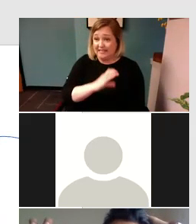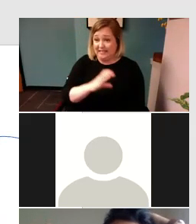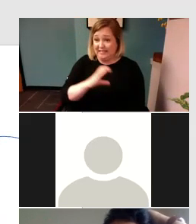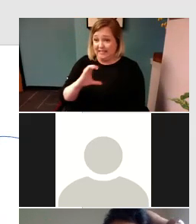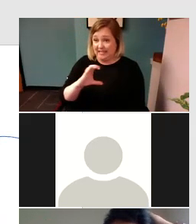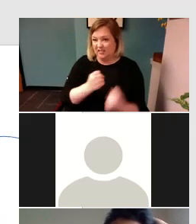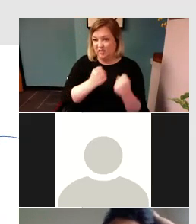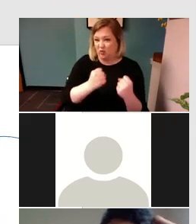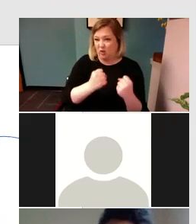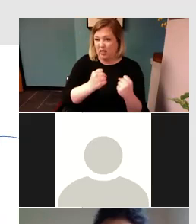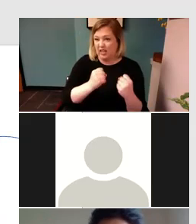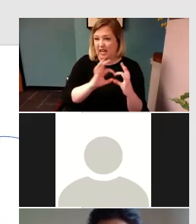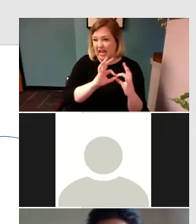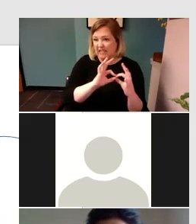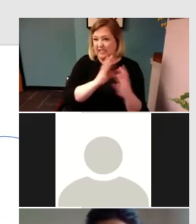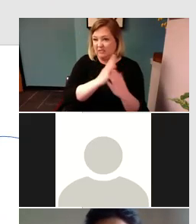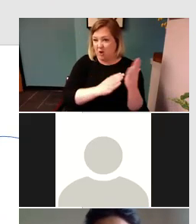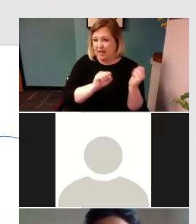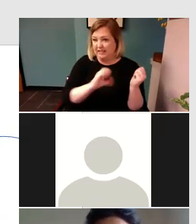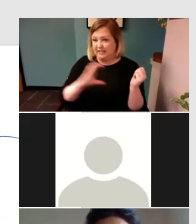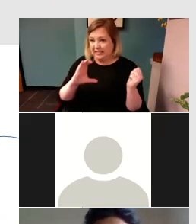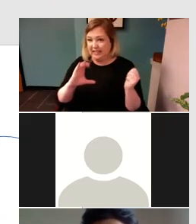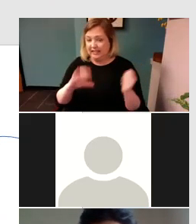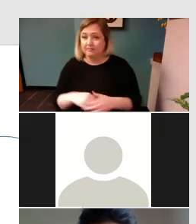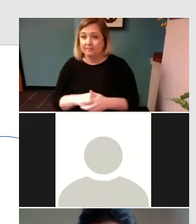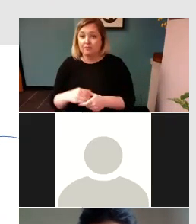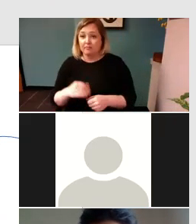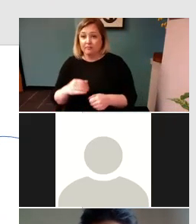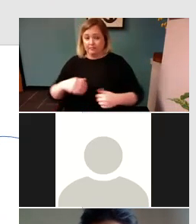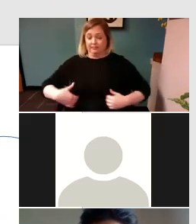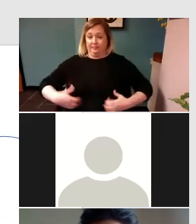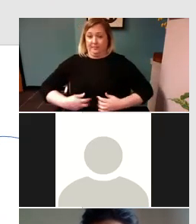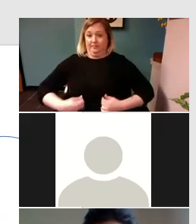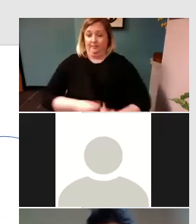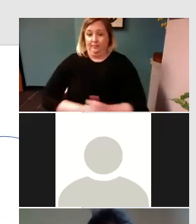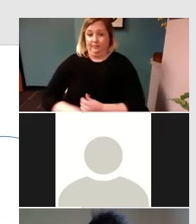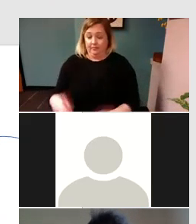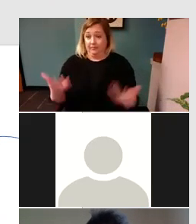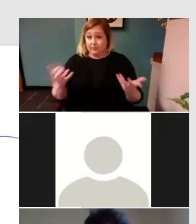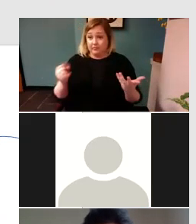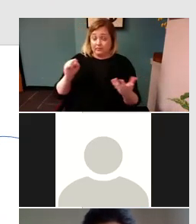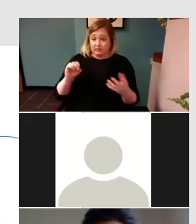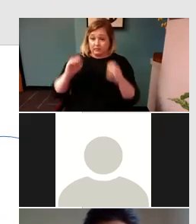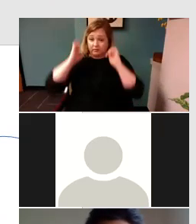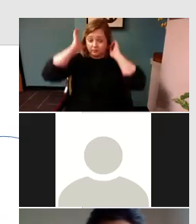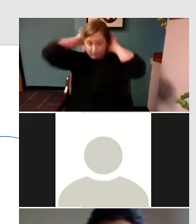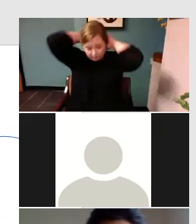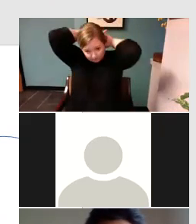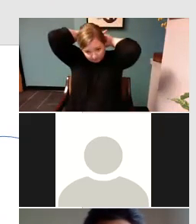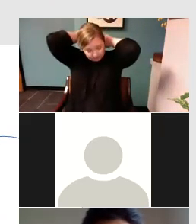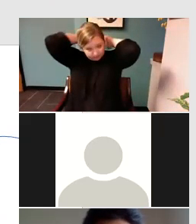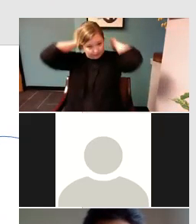the nodes in a particular SCC together, that gives us a DAG, right? Okay.